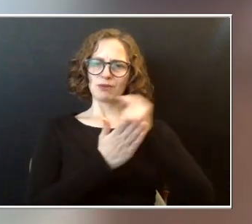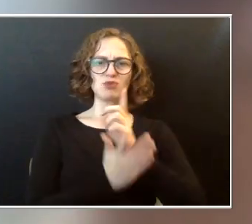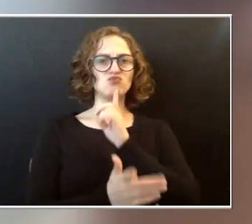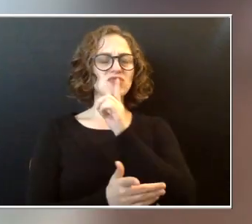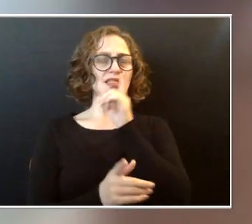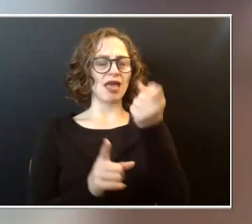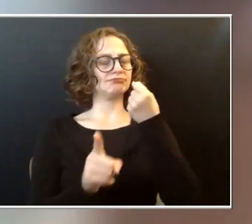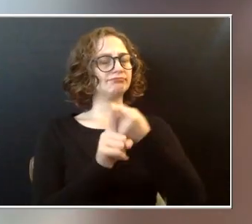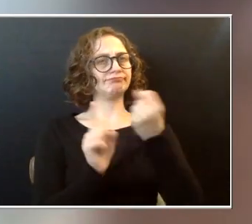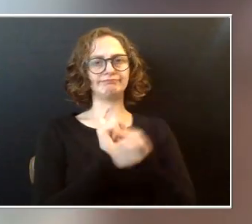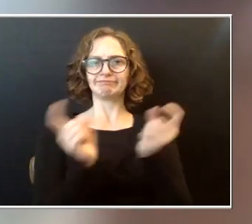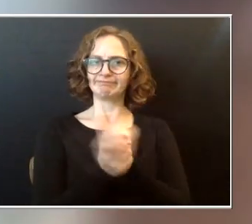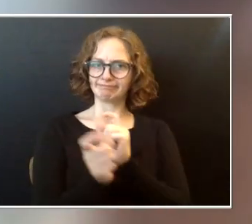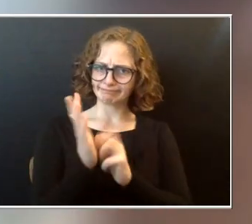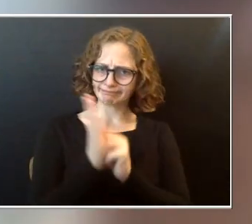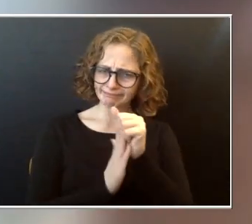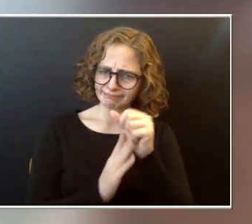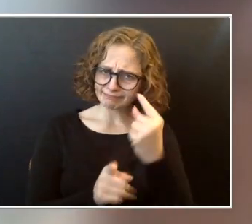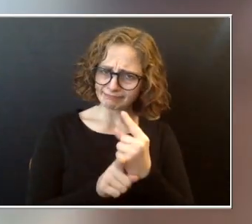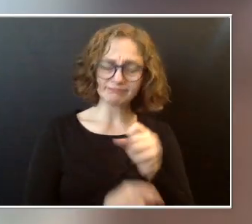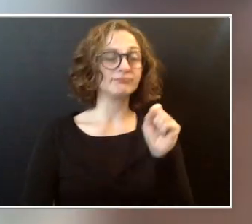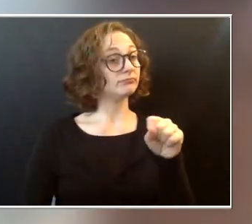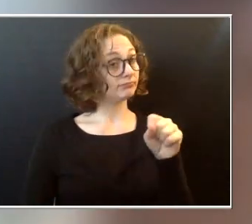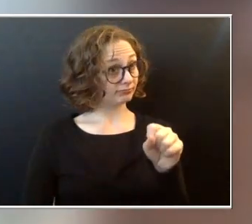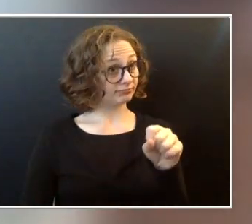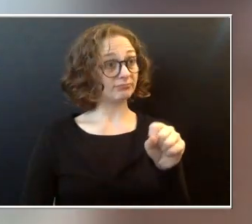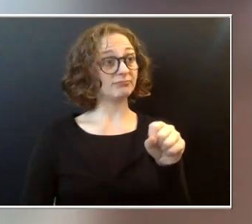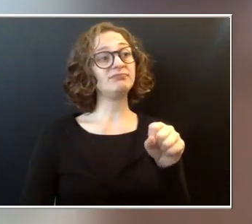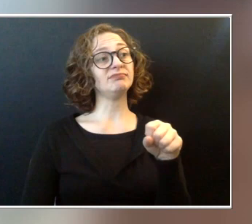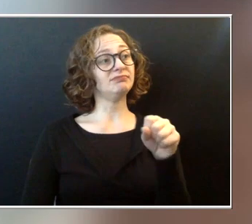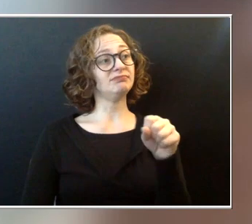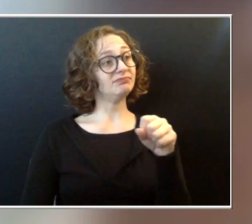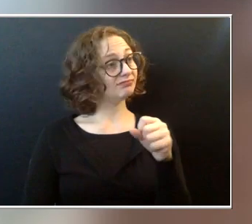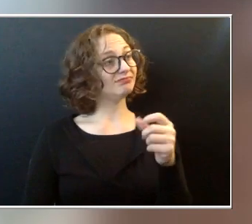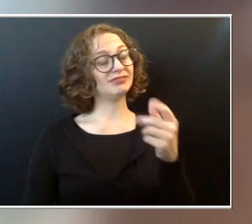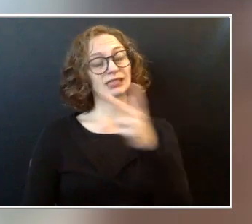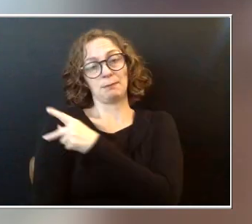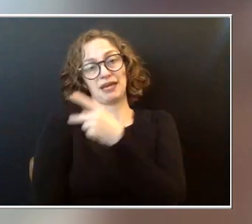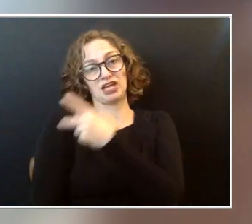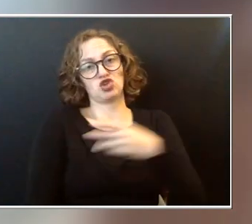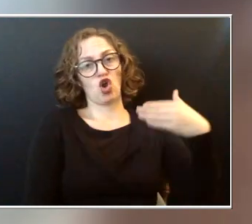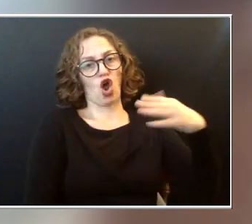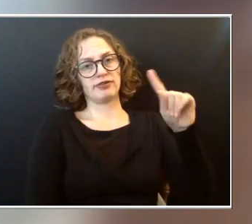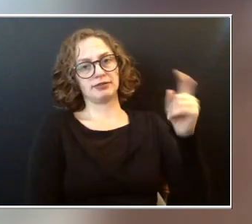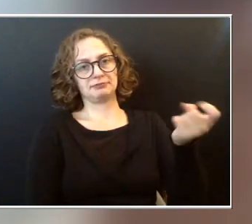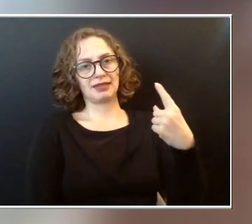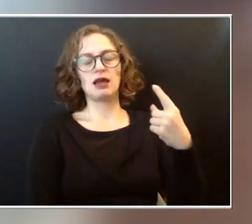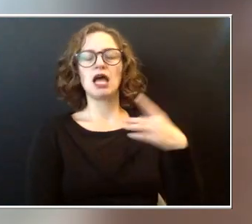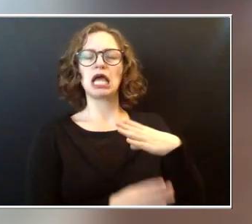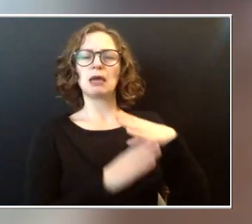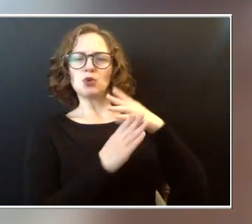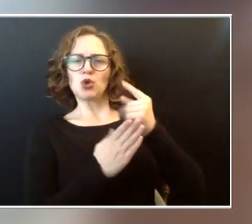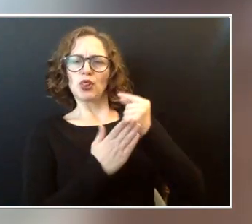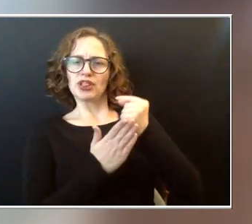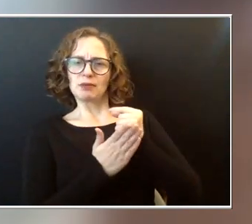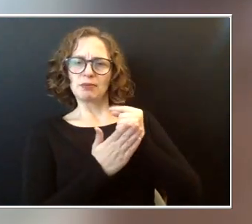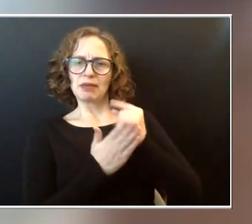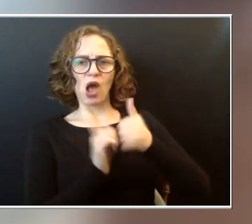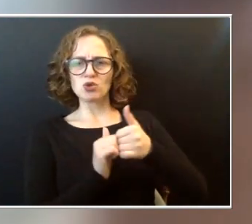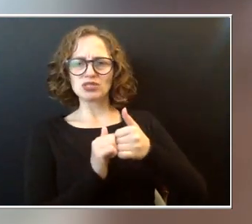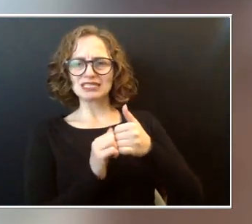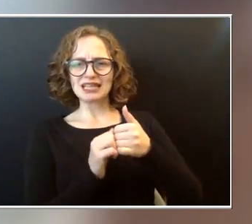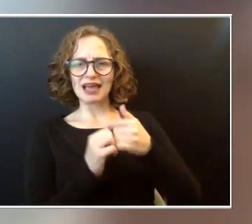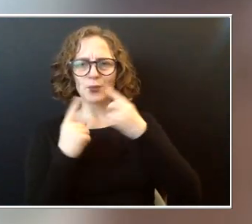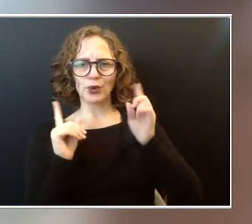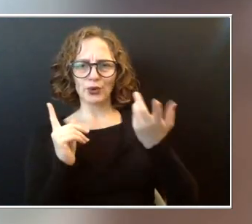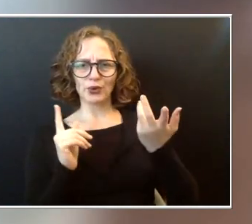face of many, many cancers. And, patients will often ask me, how does the immunotherapy work? And in some simple terms, what